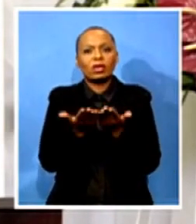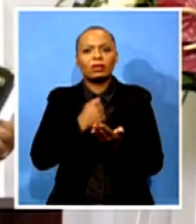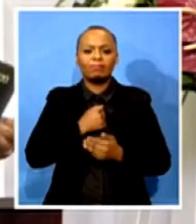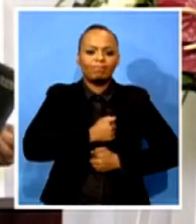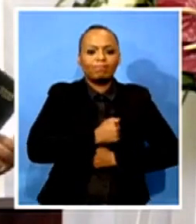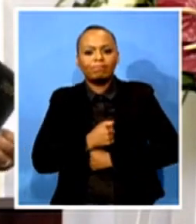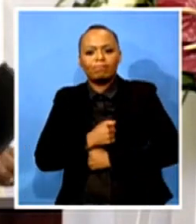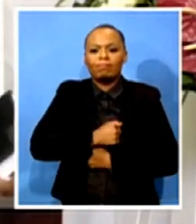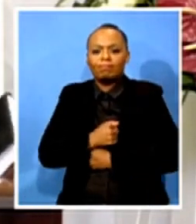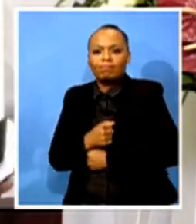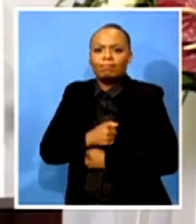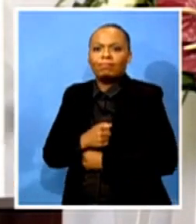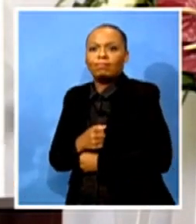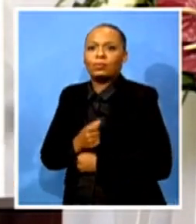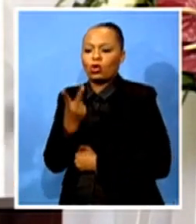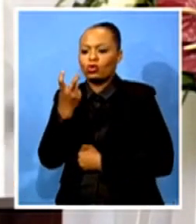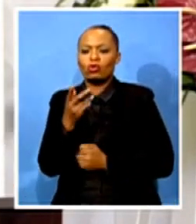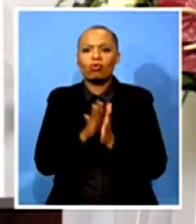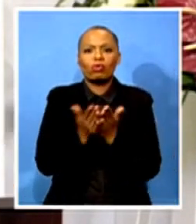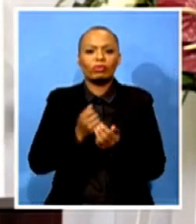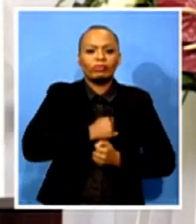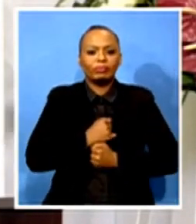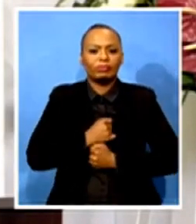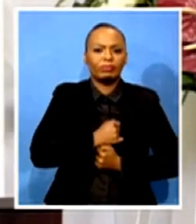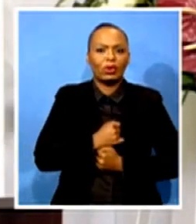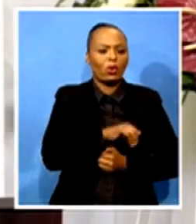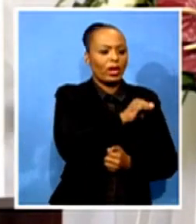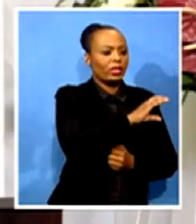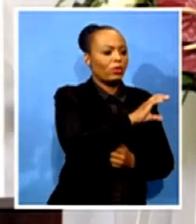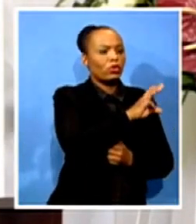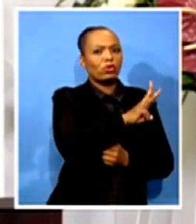ngiye YWCA, ngihlala phansi kwaThanda isigodi.